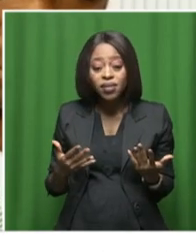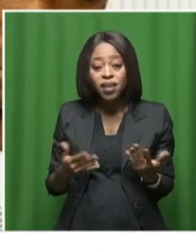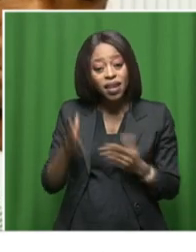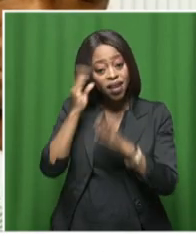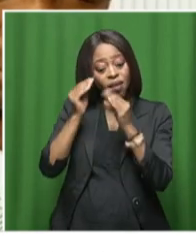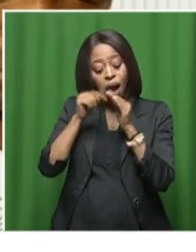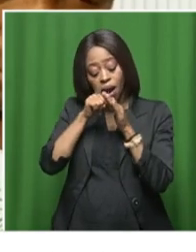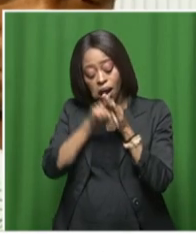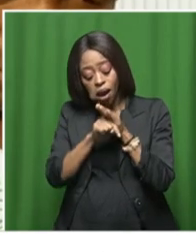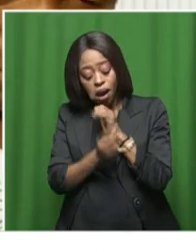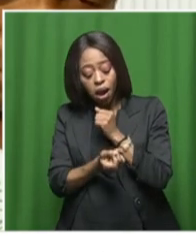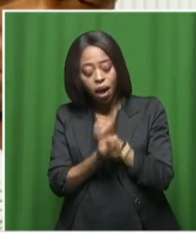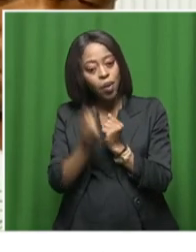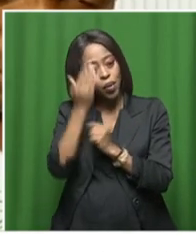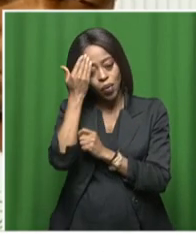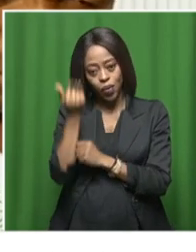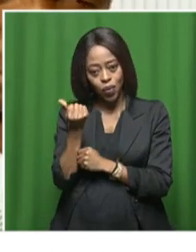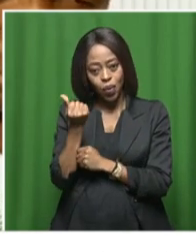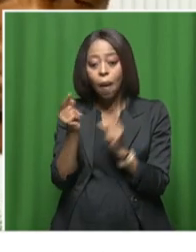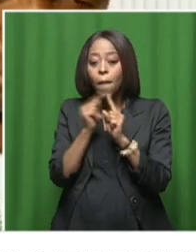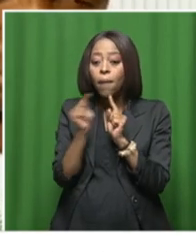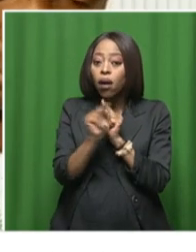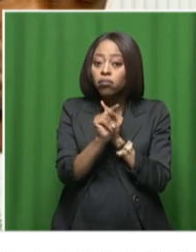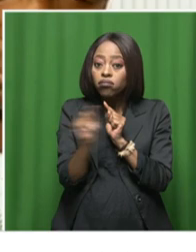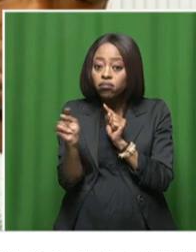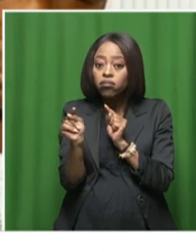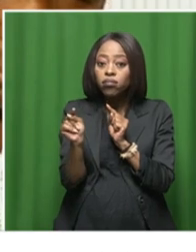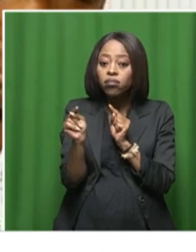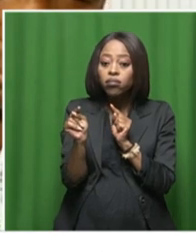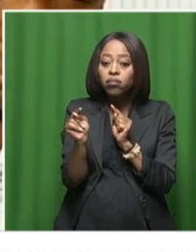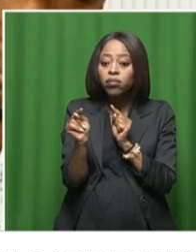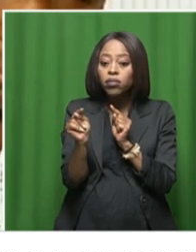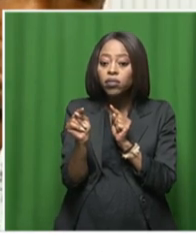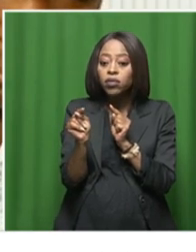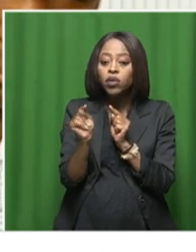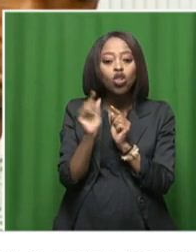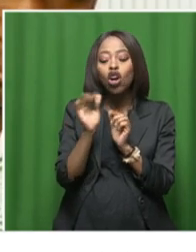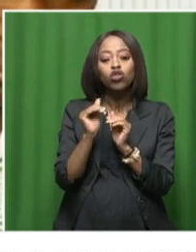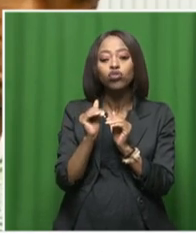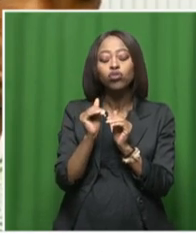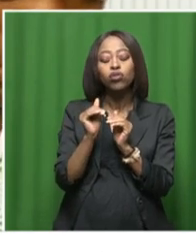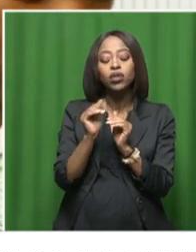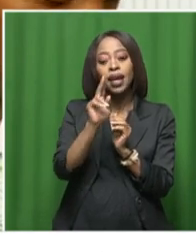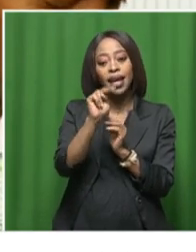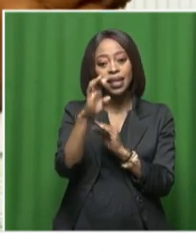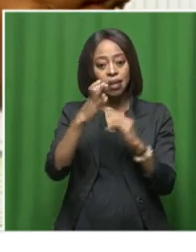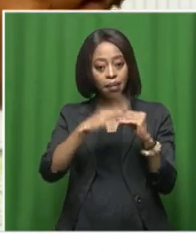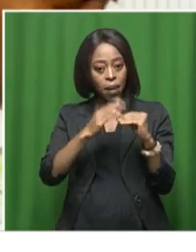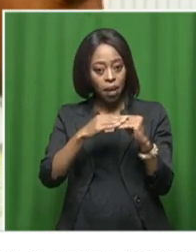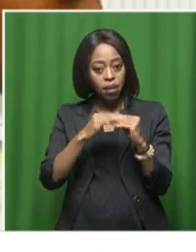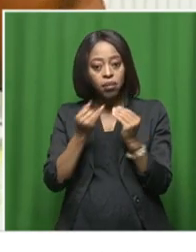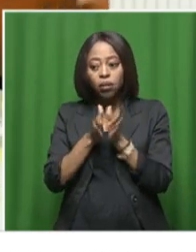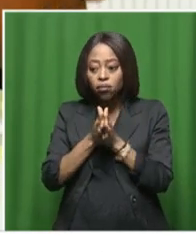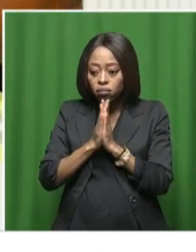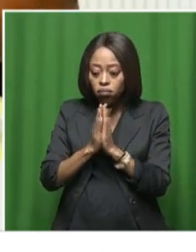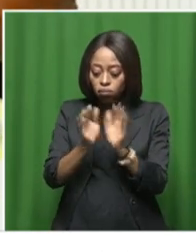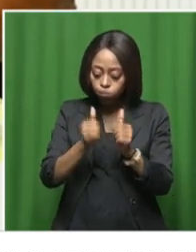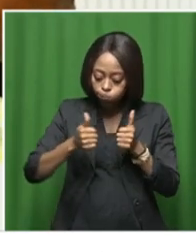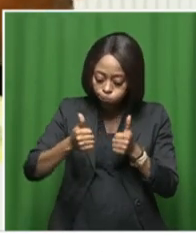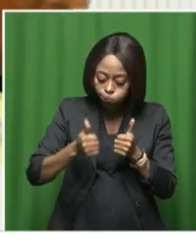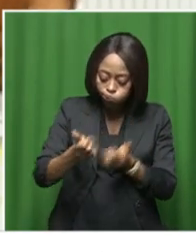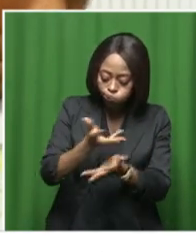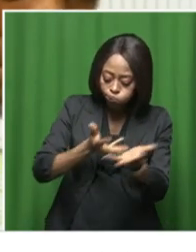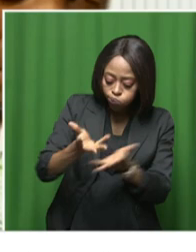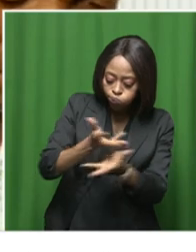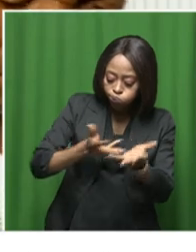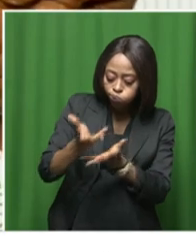of what happened in here, but can the leadership, and this was now in relation to the top six, to say, look, can you sit down and work out scenario